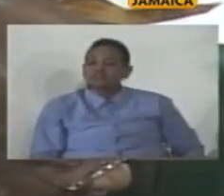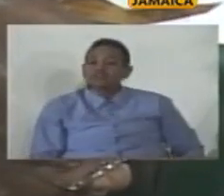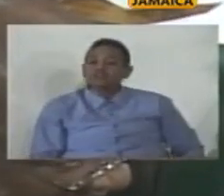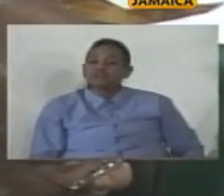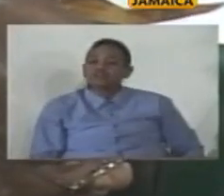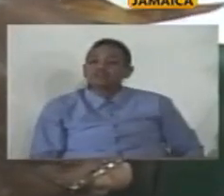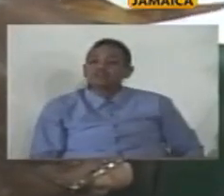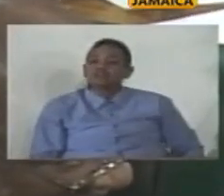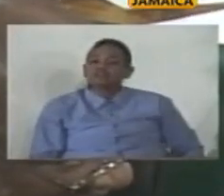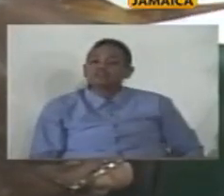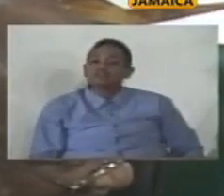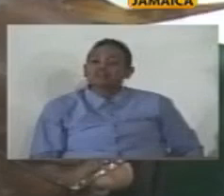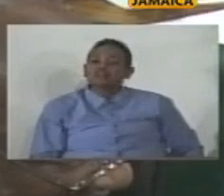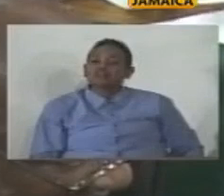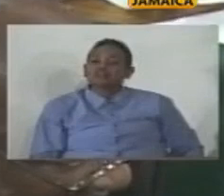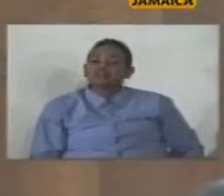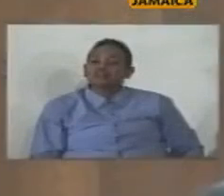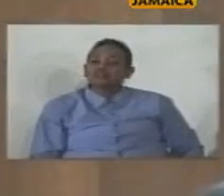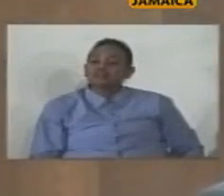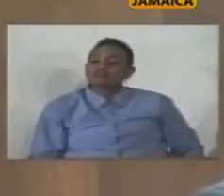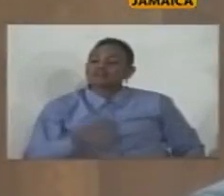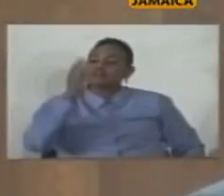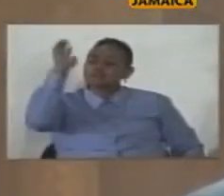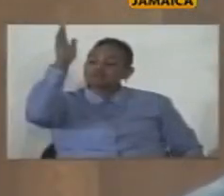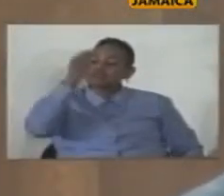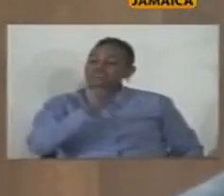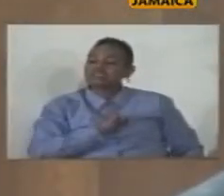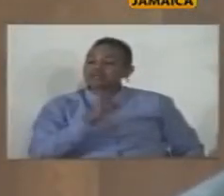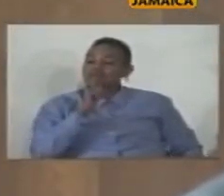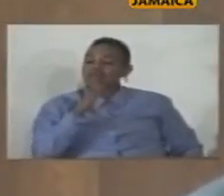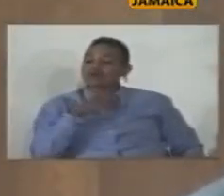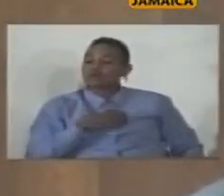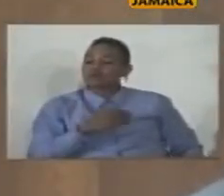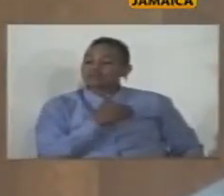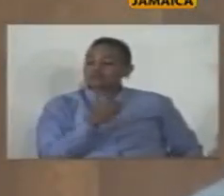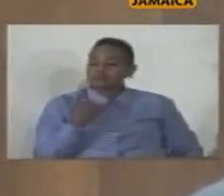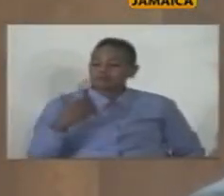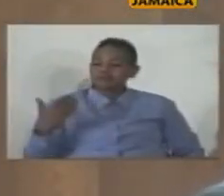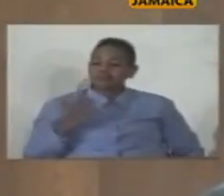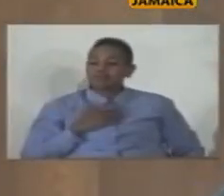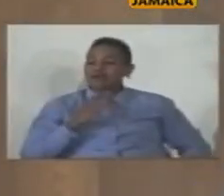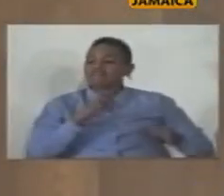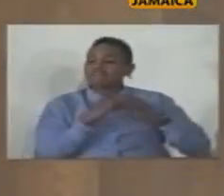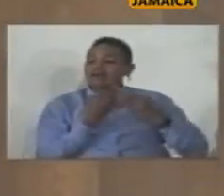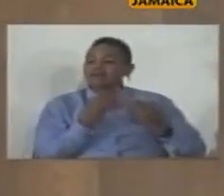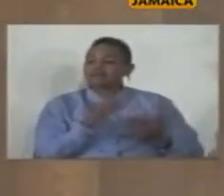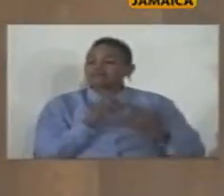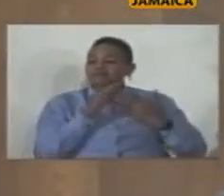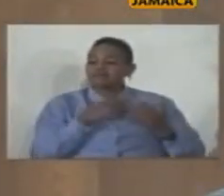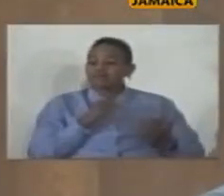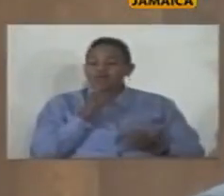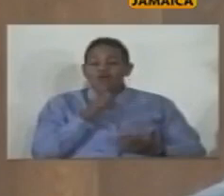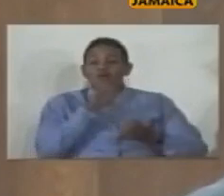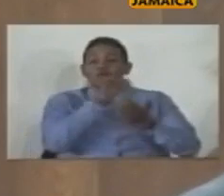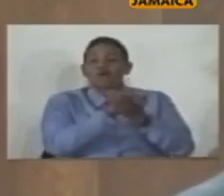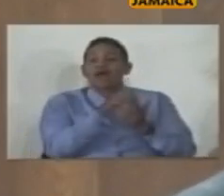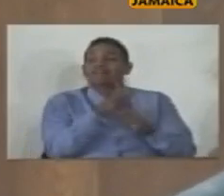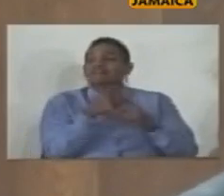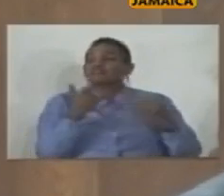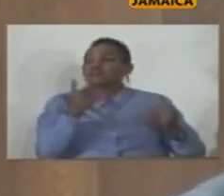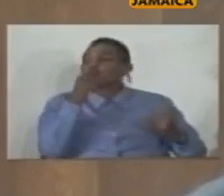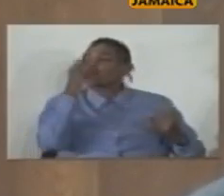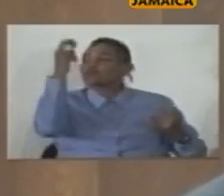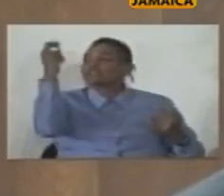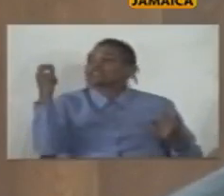Mr. Speaker, I wish to thank members of my family, especially my wife Vivian, who is sitting in the